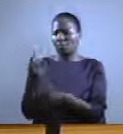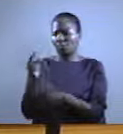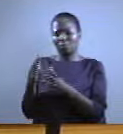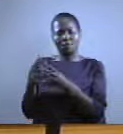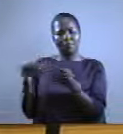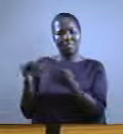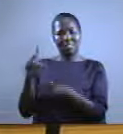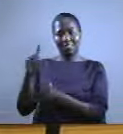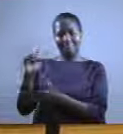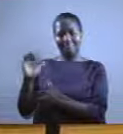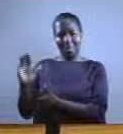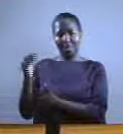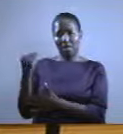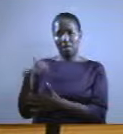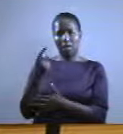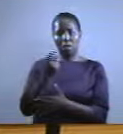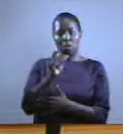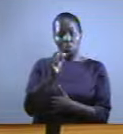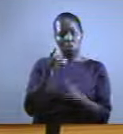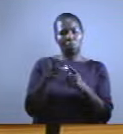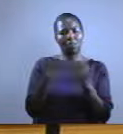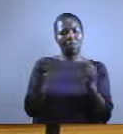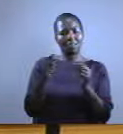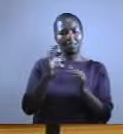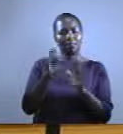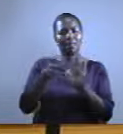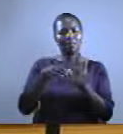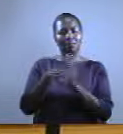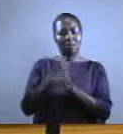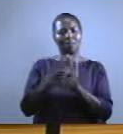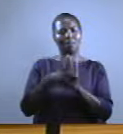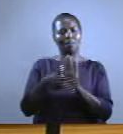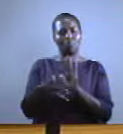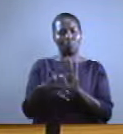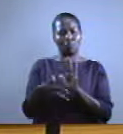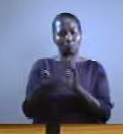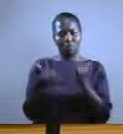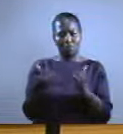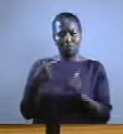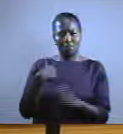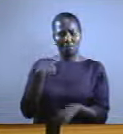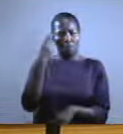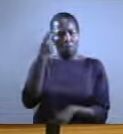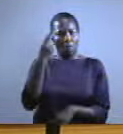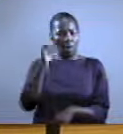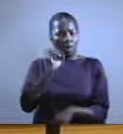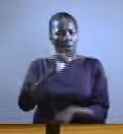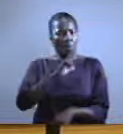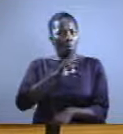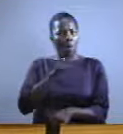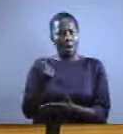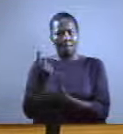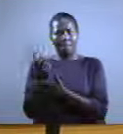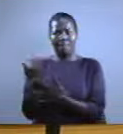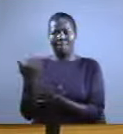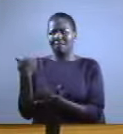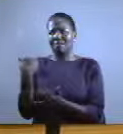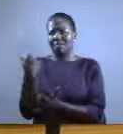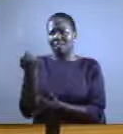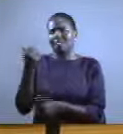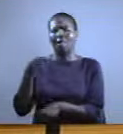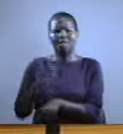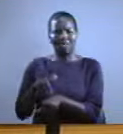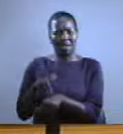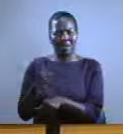te teken. Mens kan maar net raai wat die bedenklike motief agter hierdie onlogiese obstruktiewe